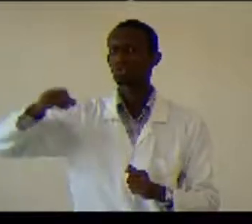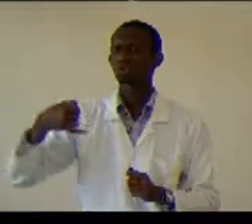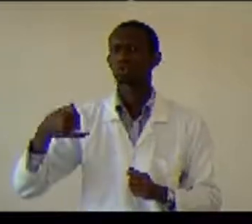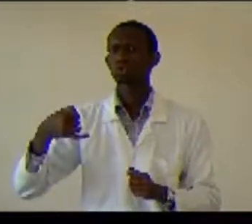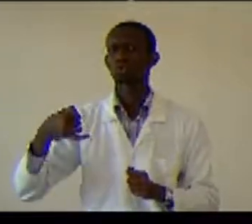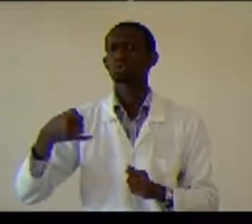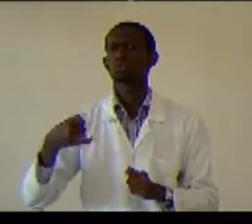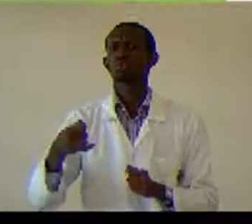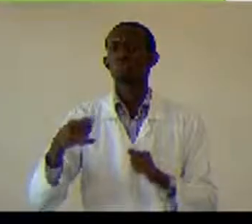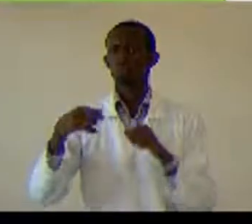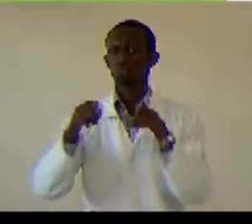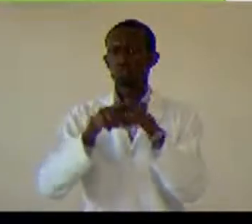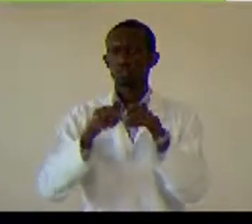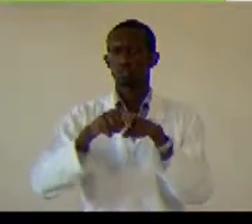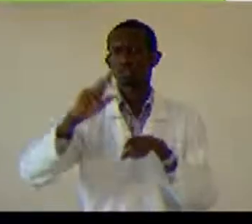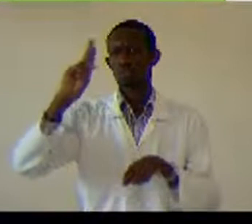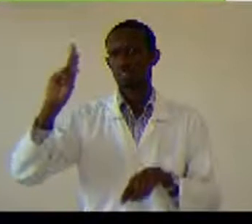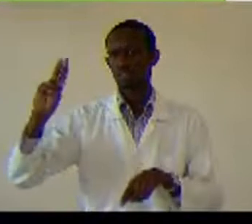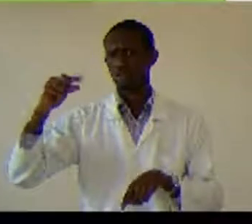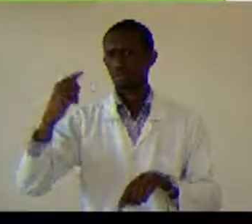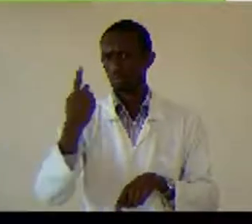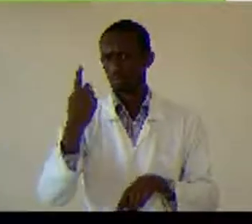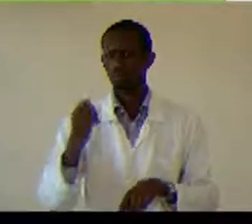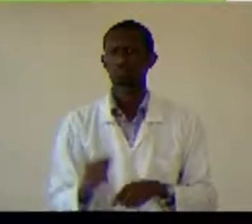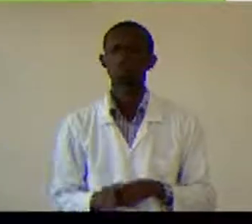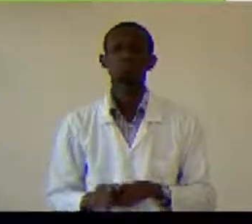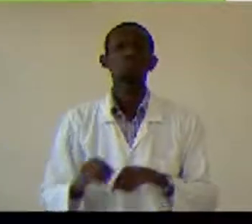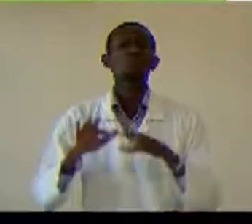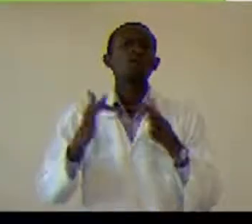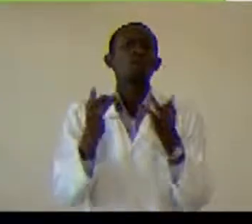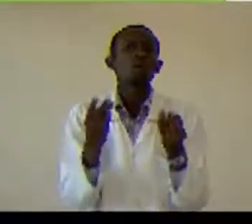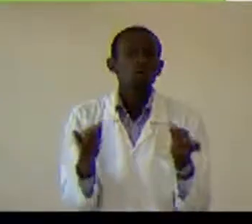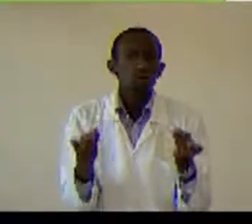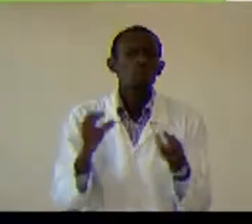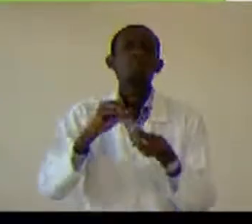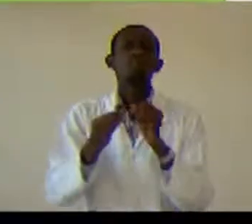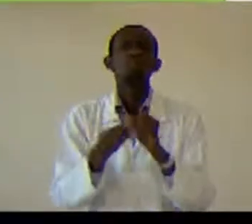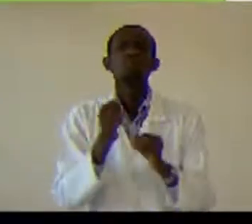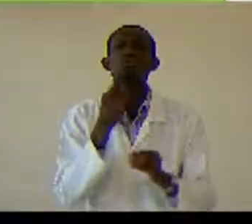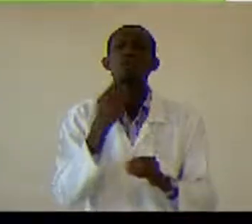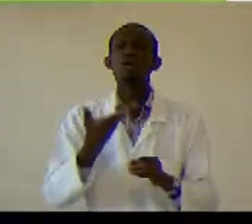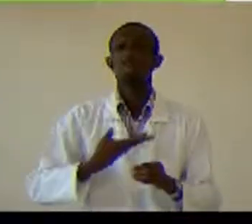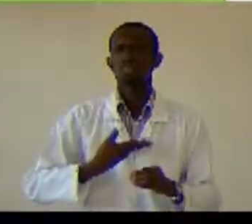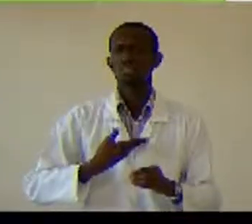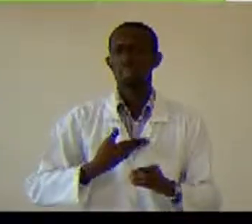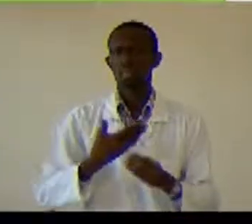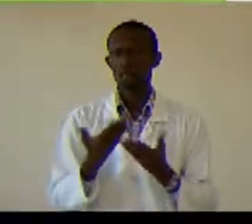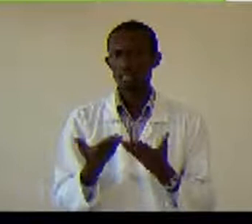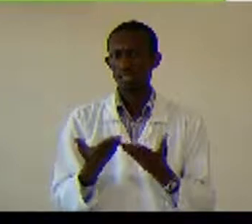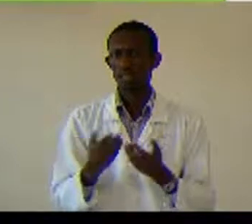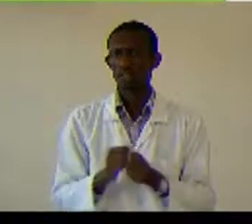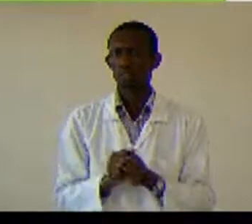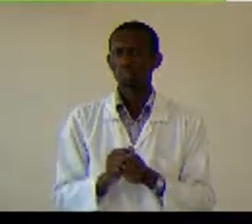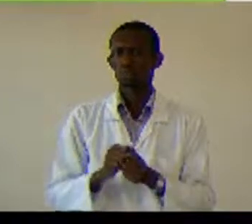How much heat energy in joules does 1 gram of X require to melt it at its melting point? Do you